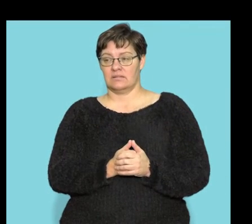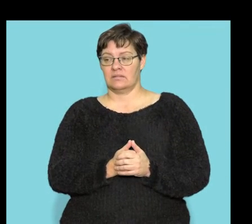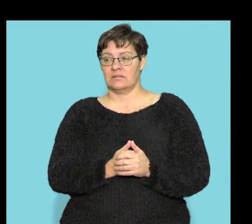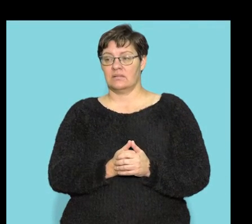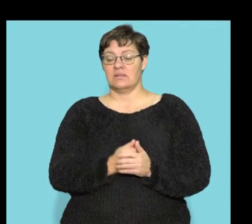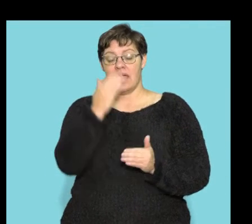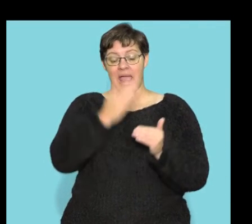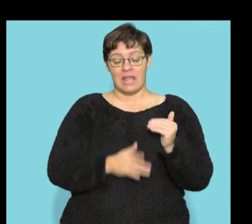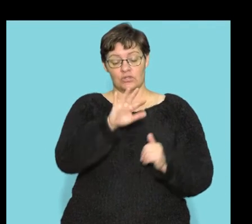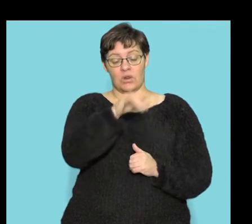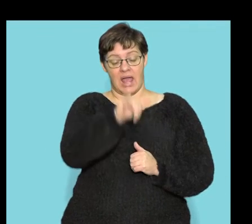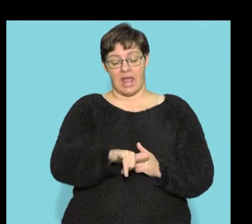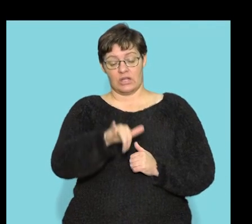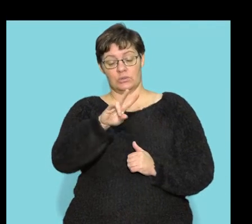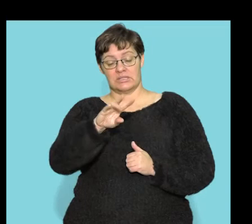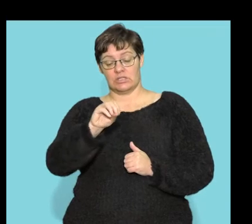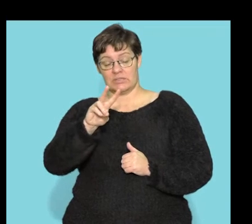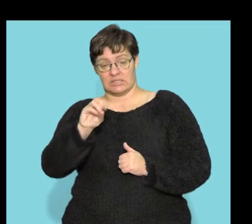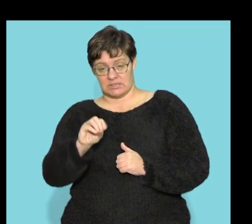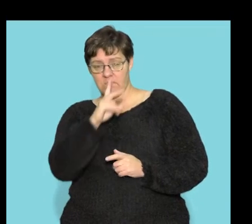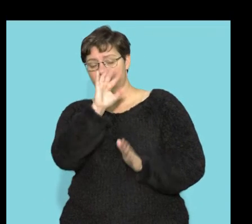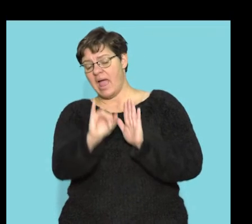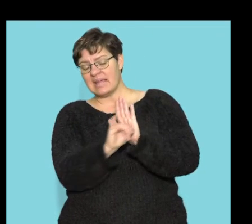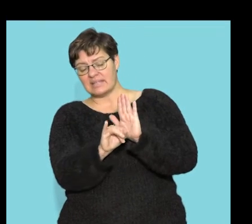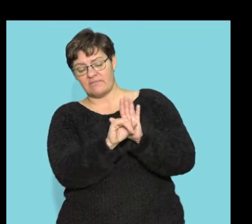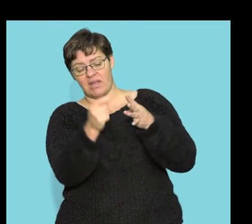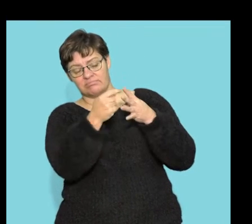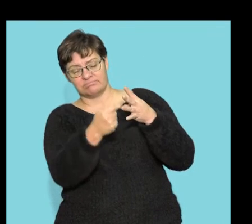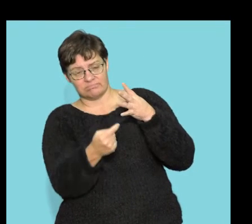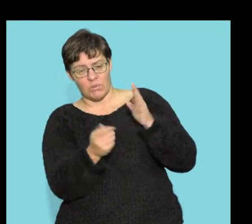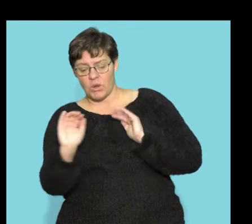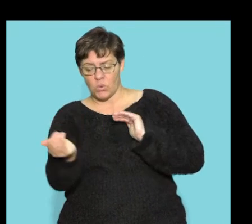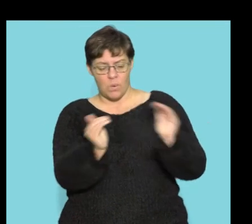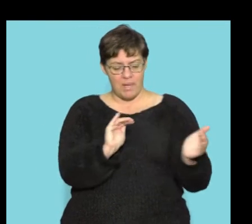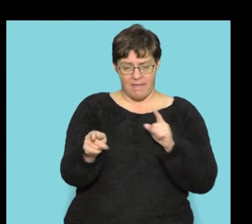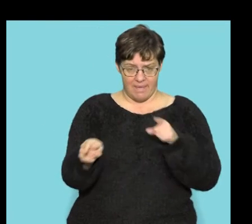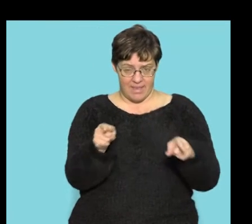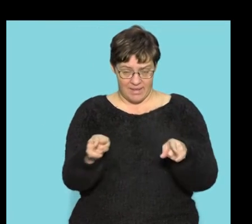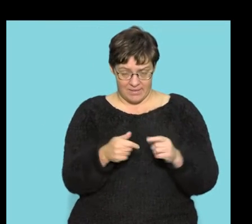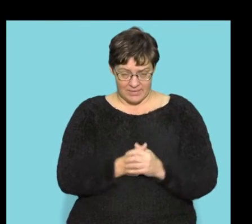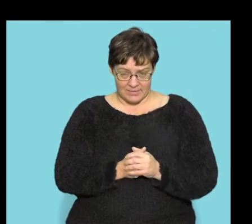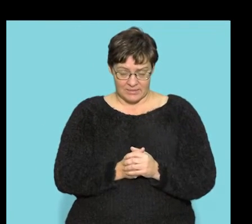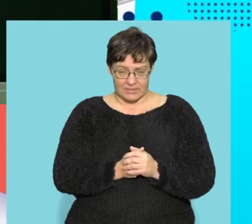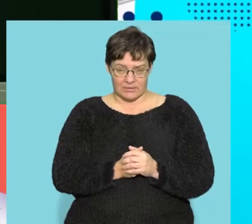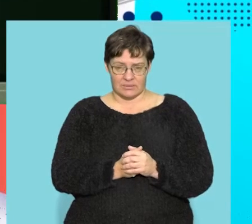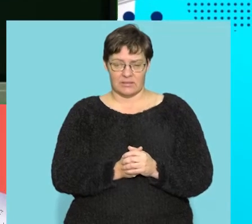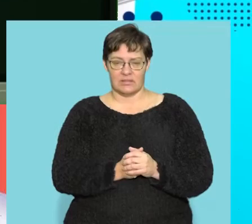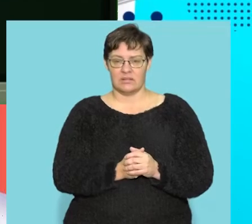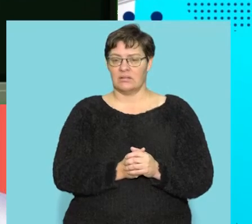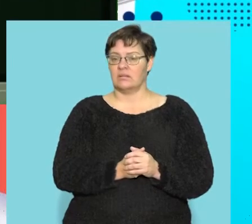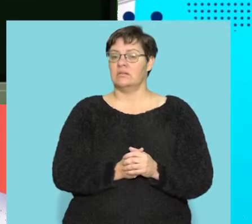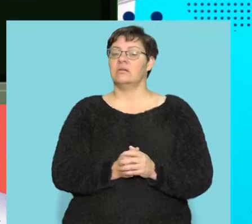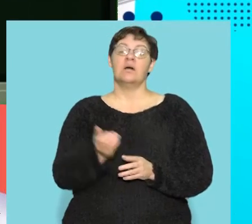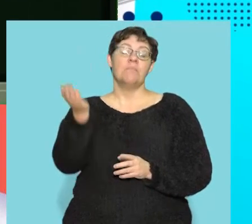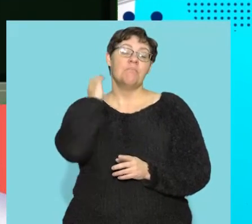end of July 2020, you identified the following when comparing budgeted against the actual. Remember what we said? What we alluded